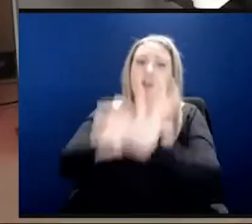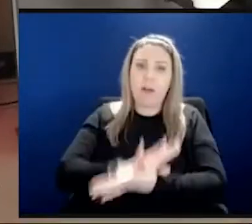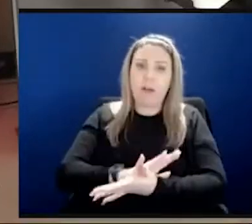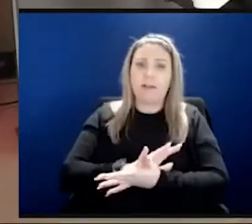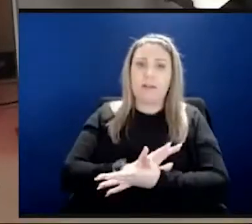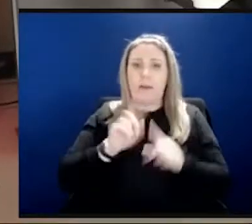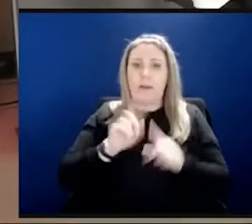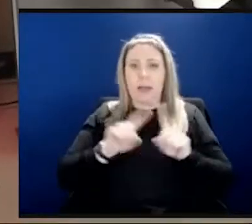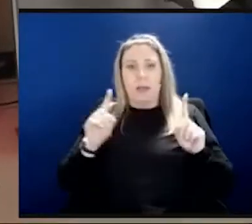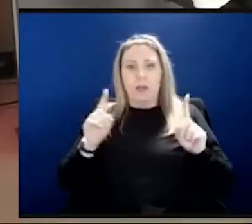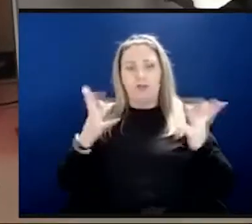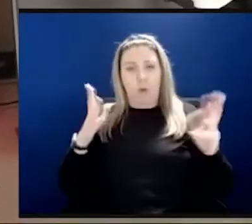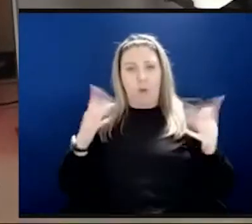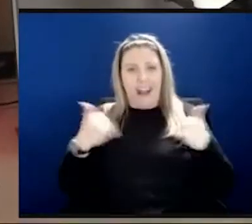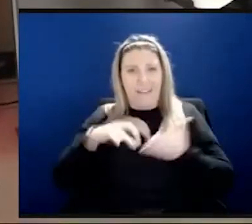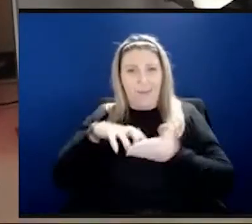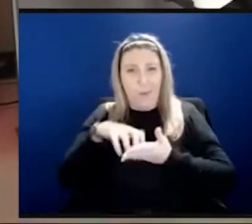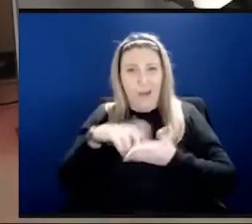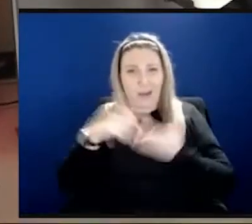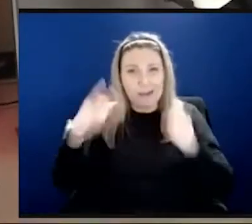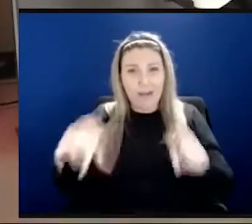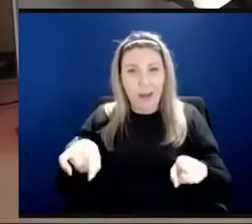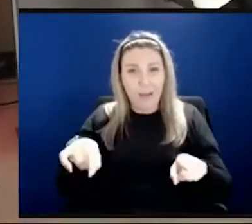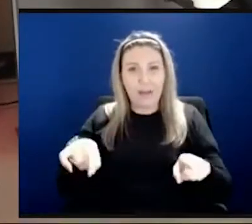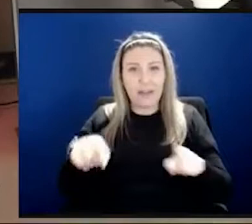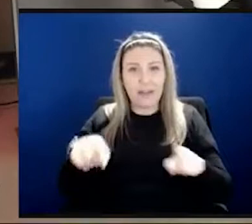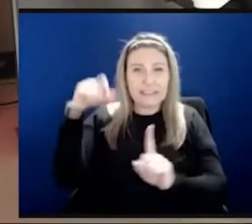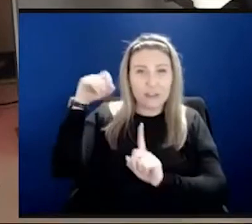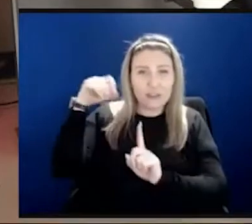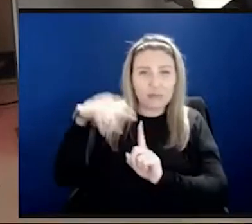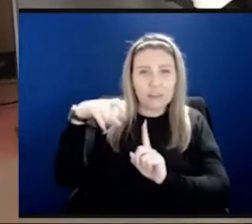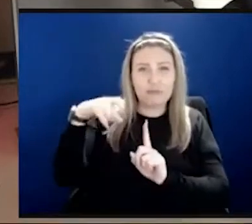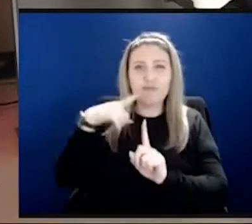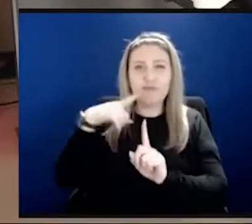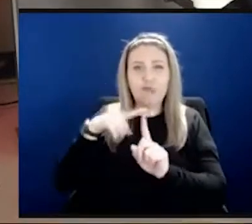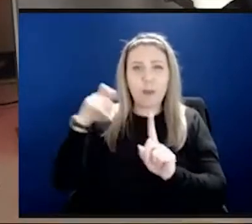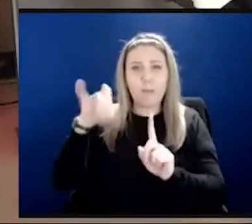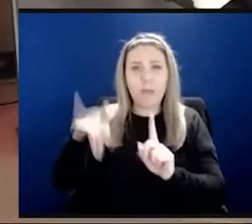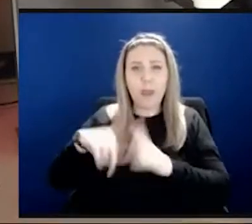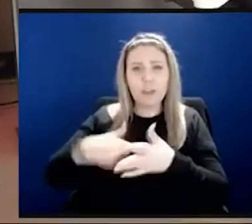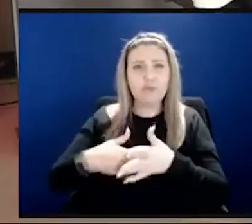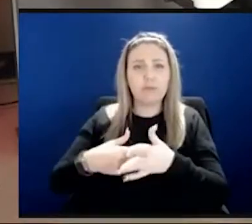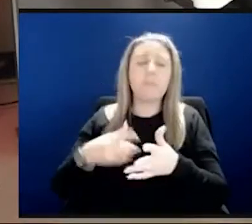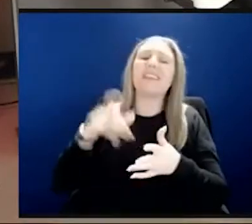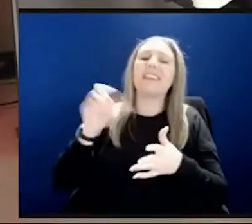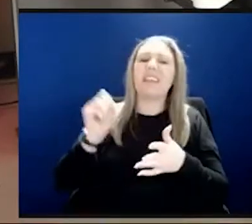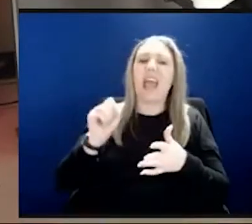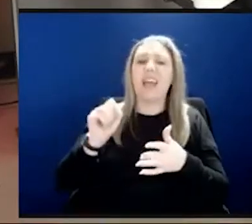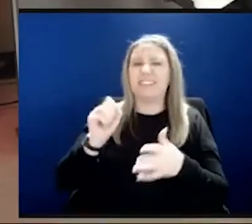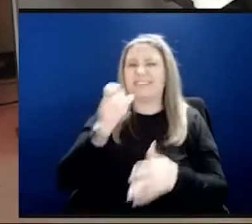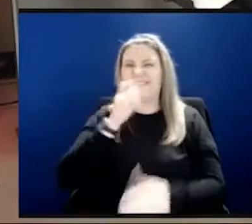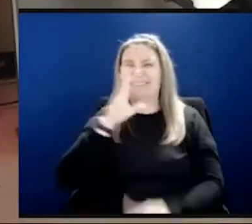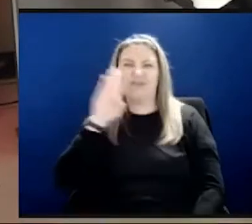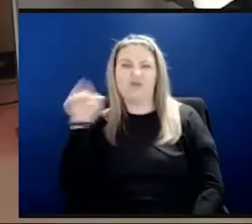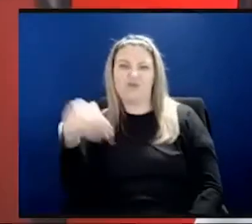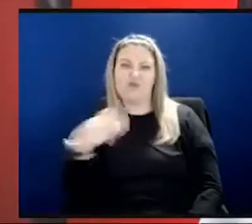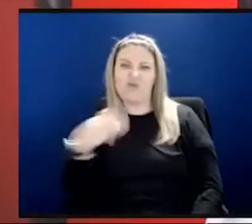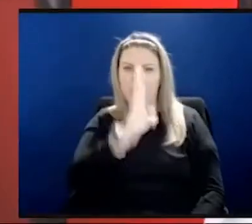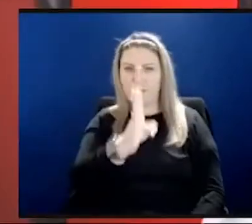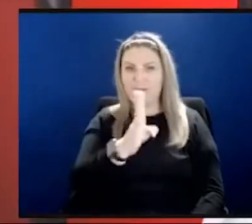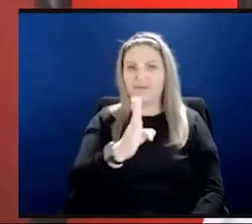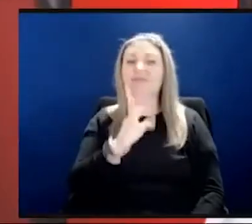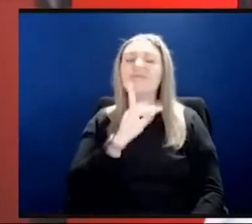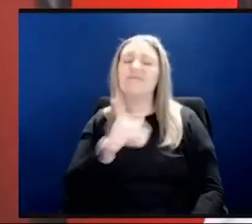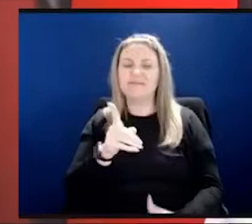of weakness there triggered by that? Most of the time it's kind of an indirect correlation instead of directly A led to